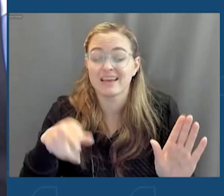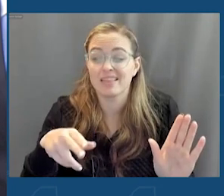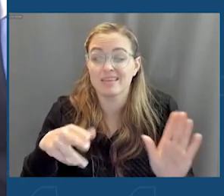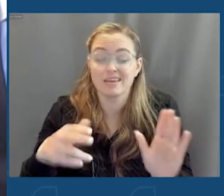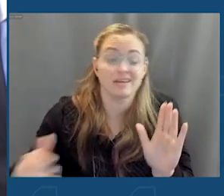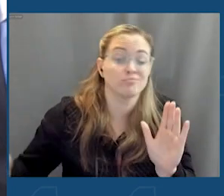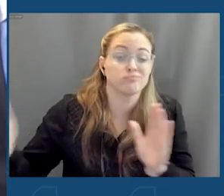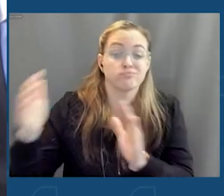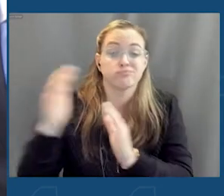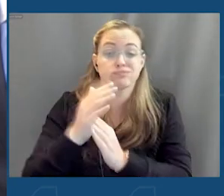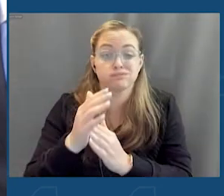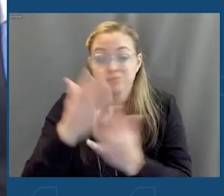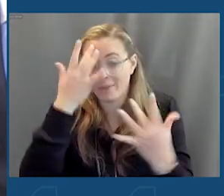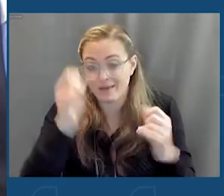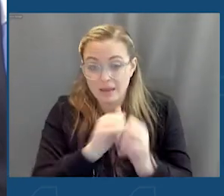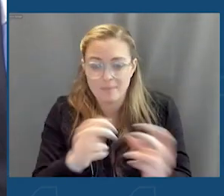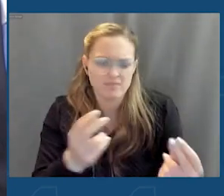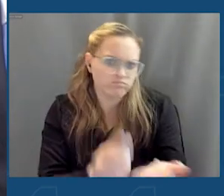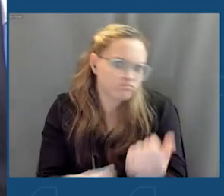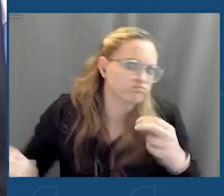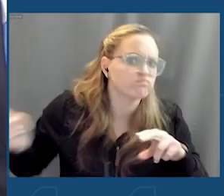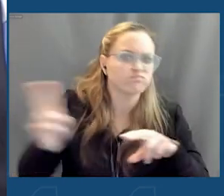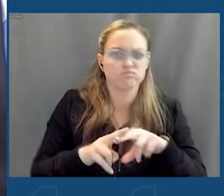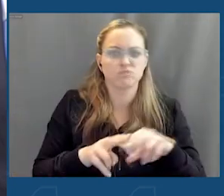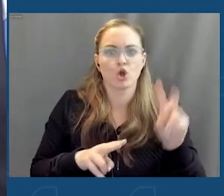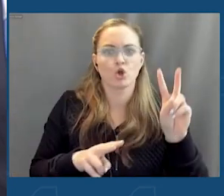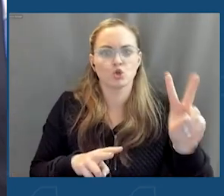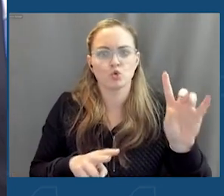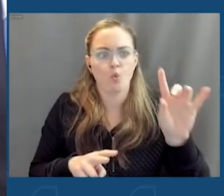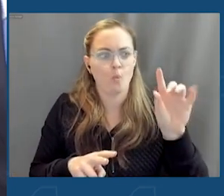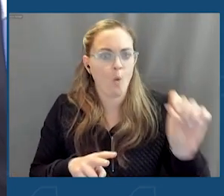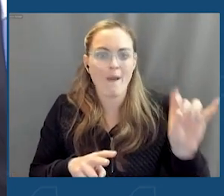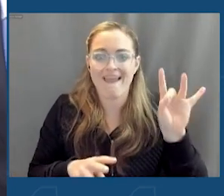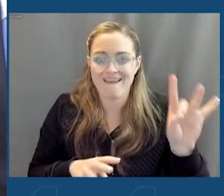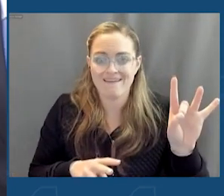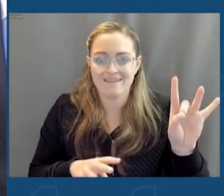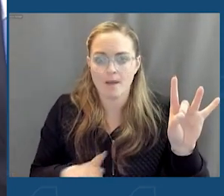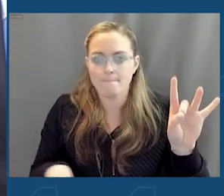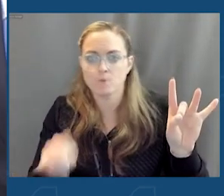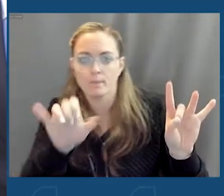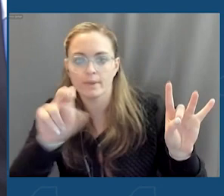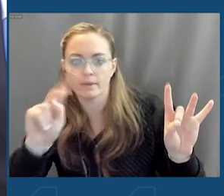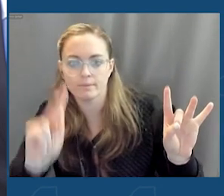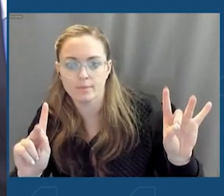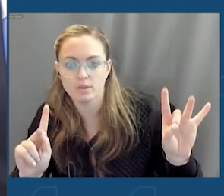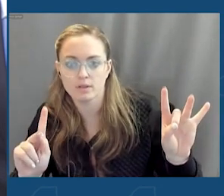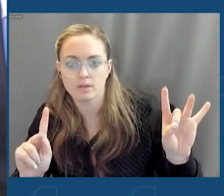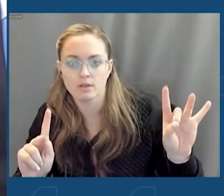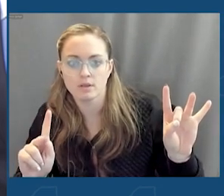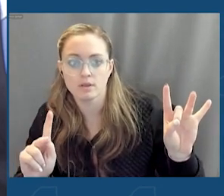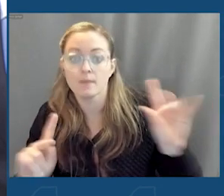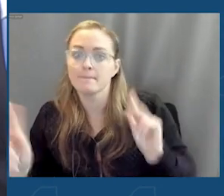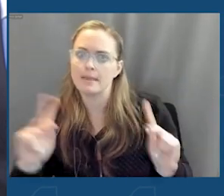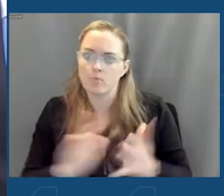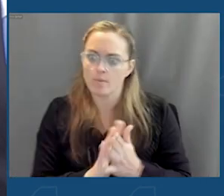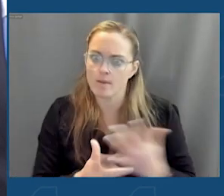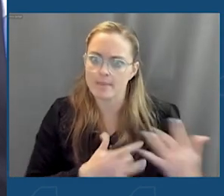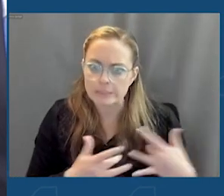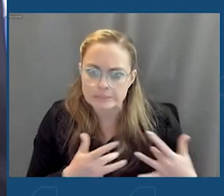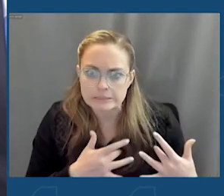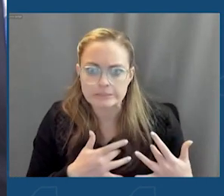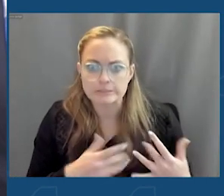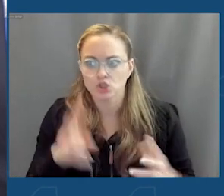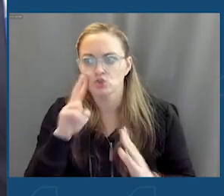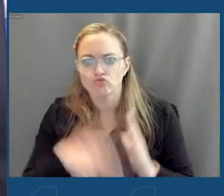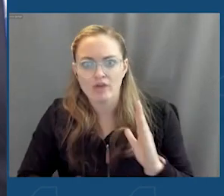it went up exponentially. 2.8 crimes per million. Now that's when people are getting anxious. You read about it, you saw it in